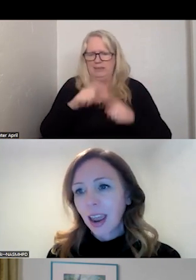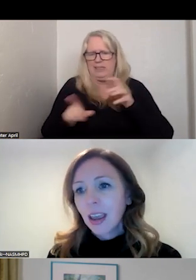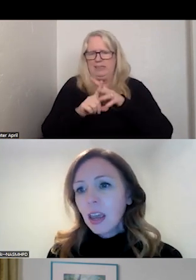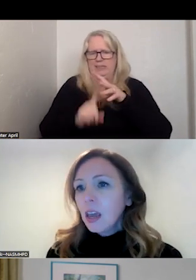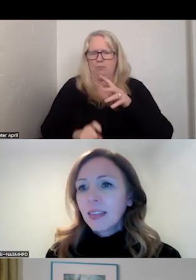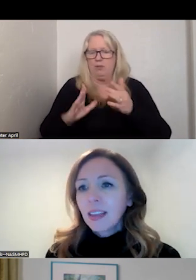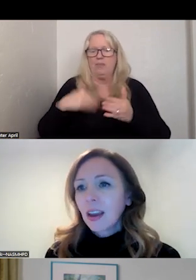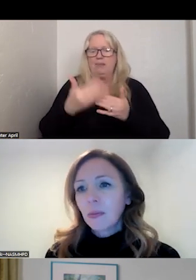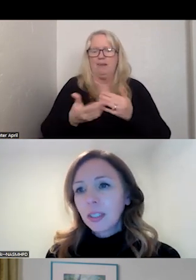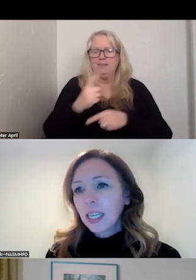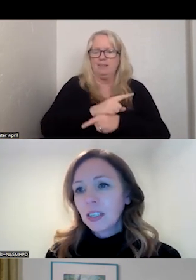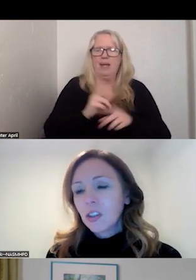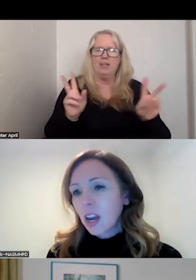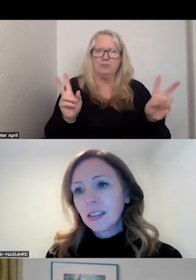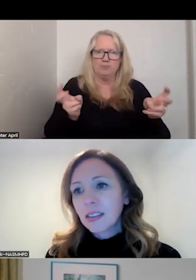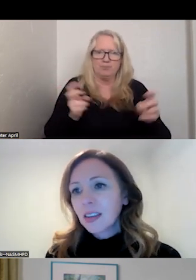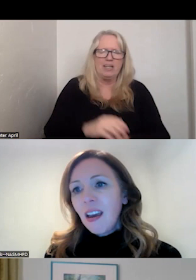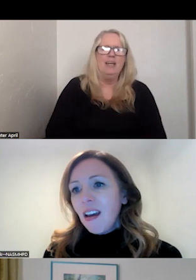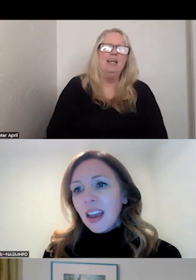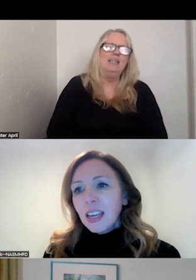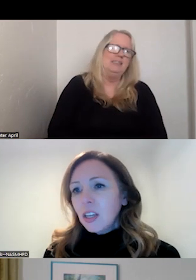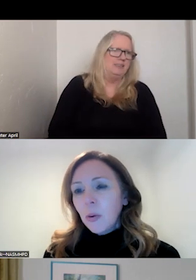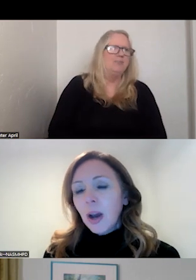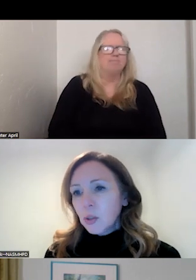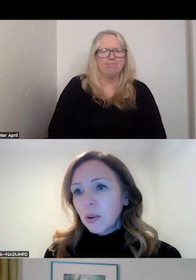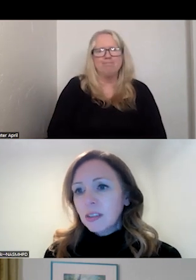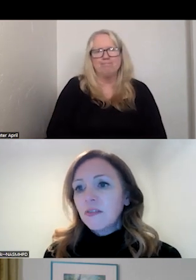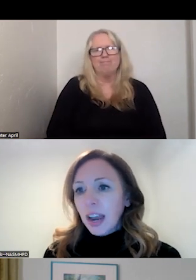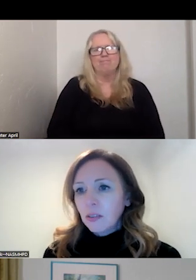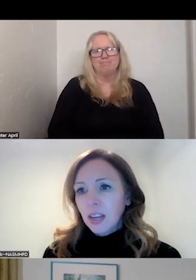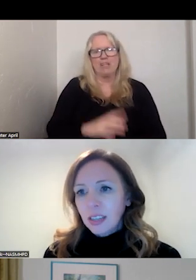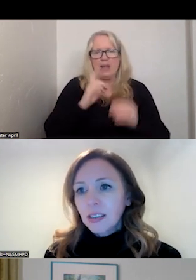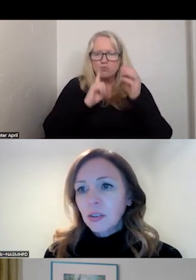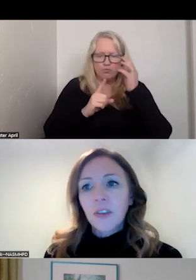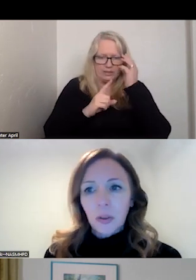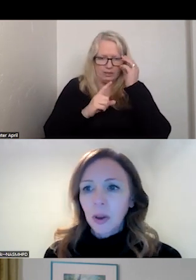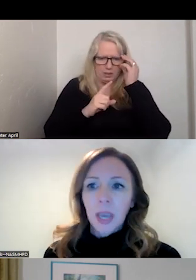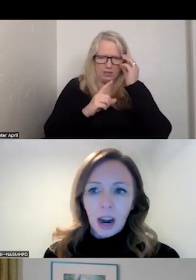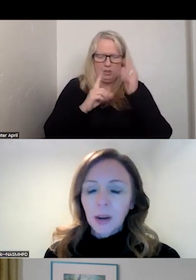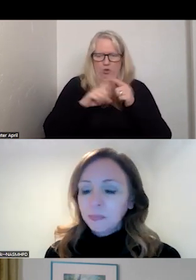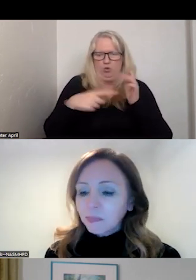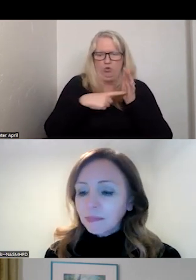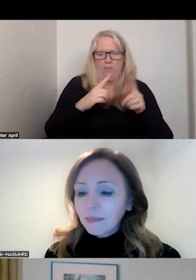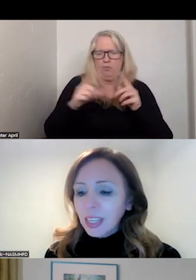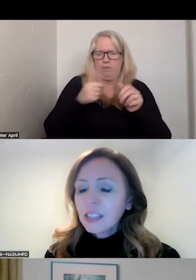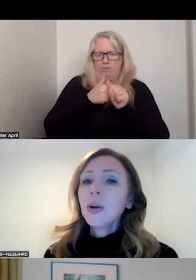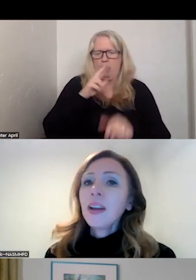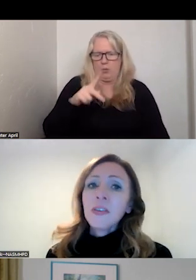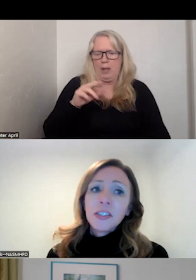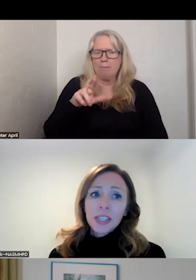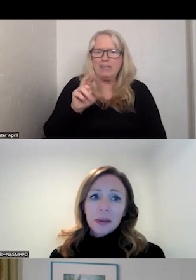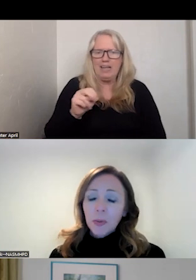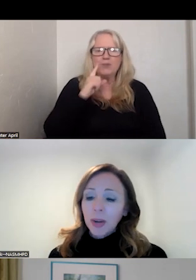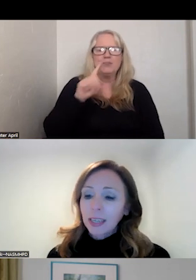next day." And I think that really just, underscores the vitalness to follow-up care. So